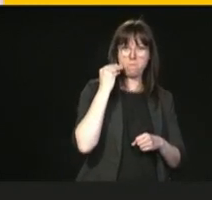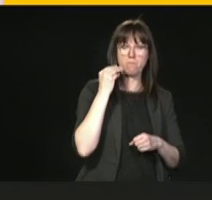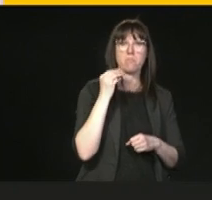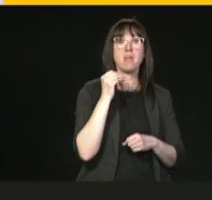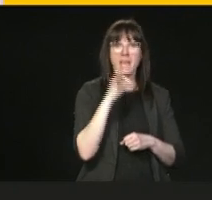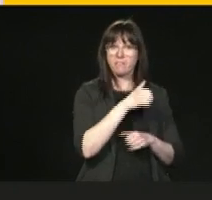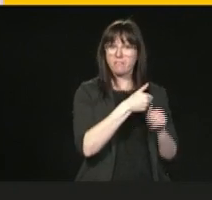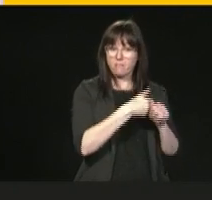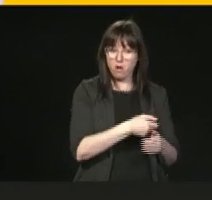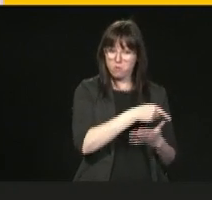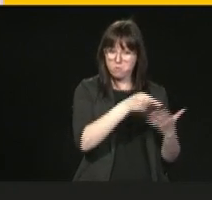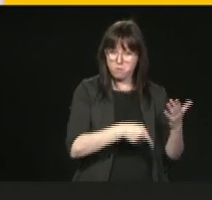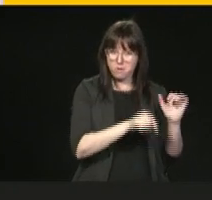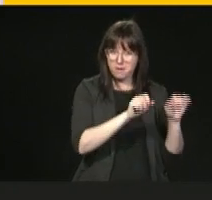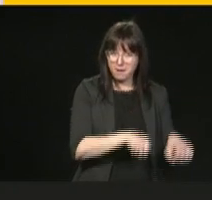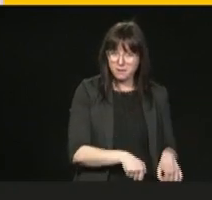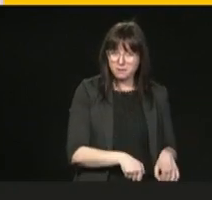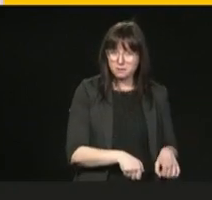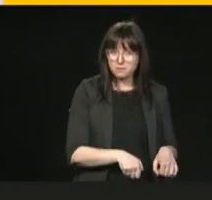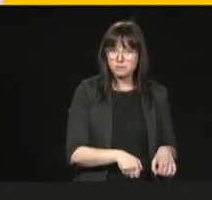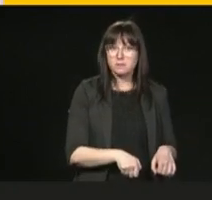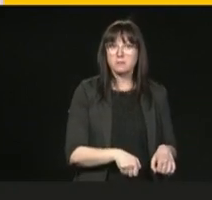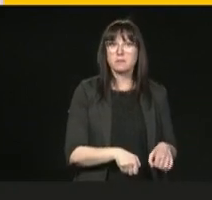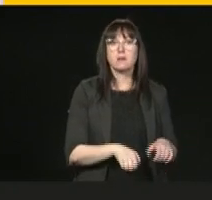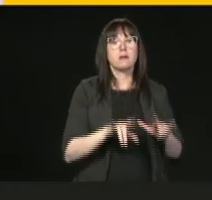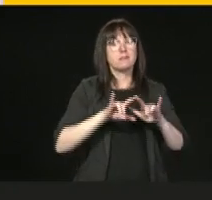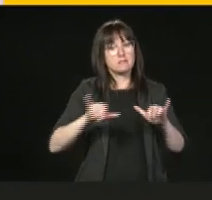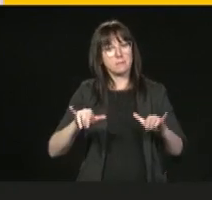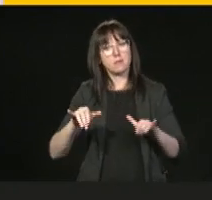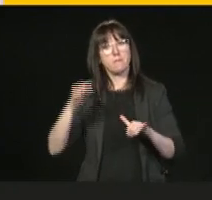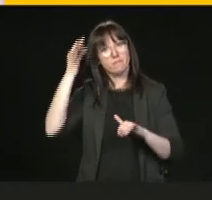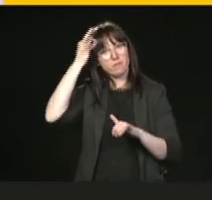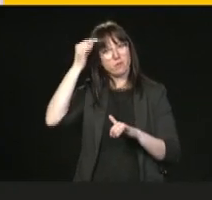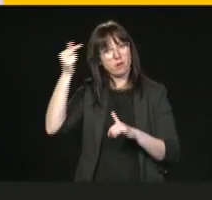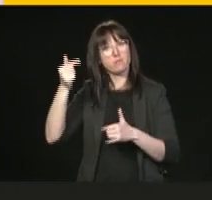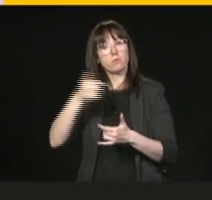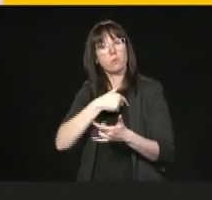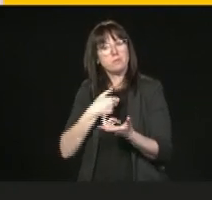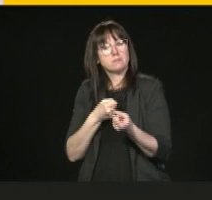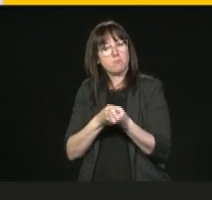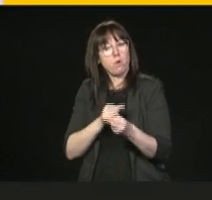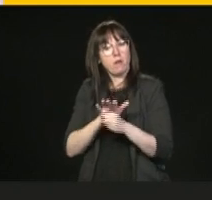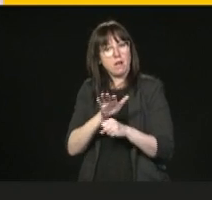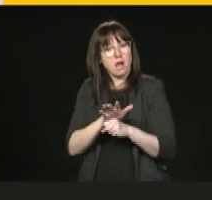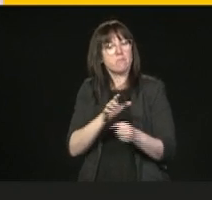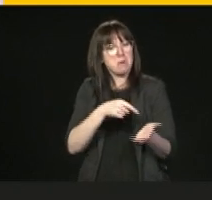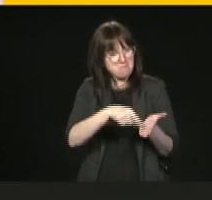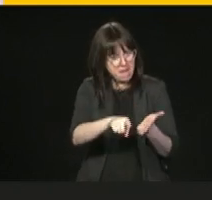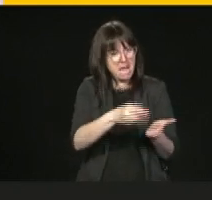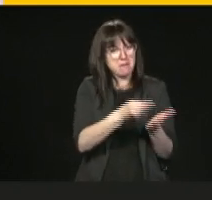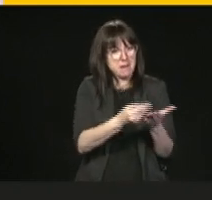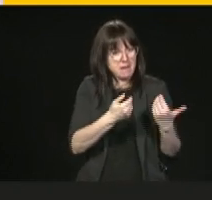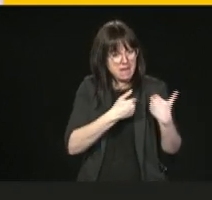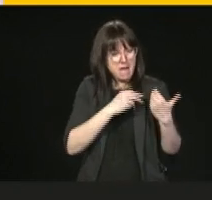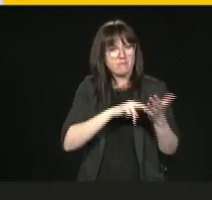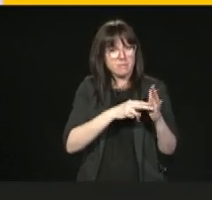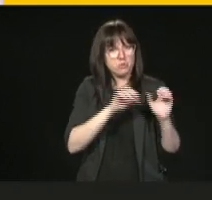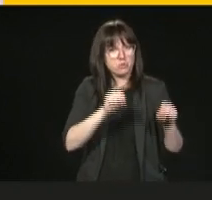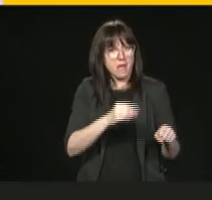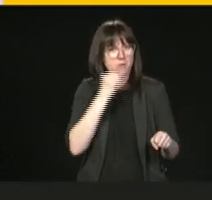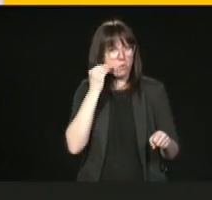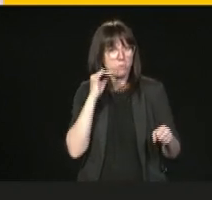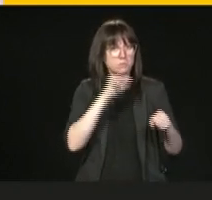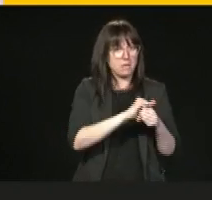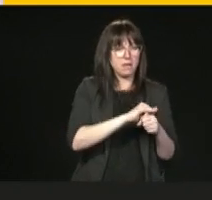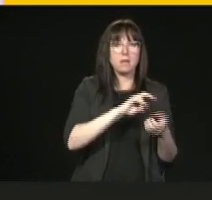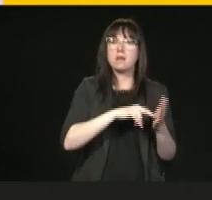that, and as we are supporting people enough to allow them to be able to do that, we know that this will